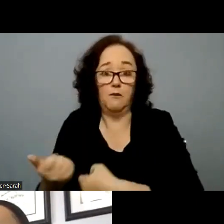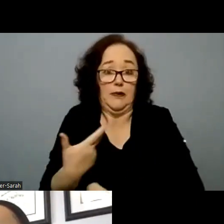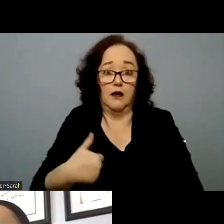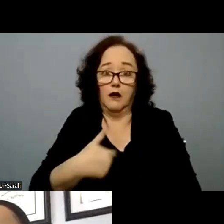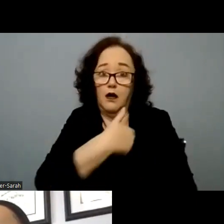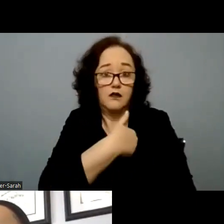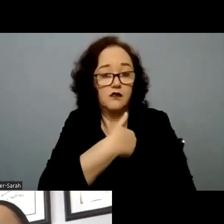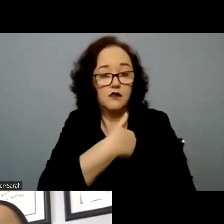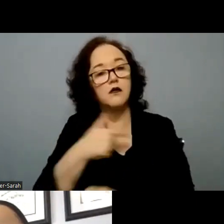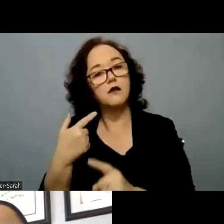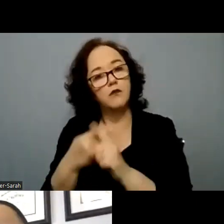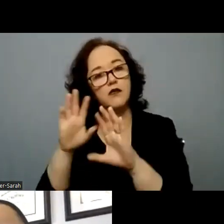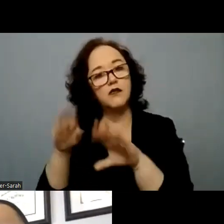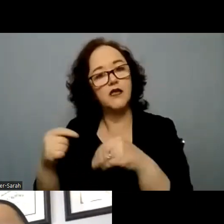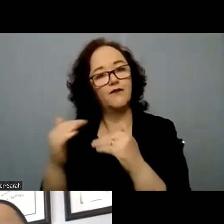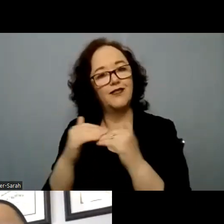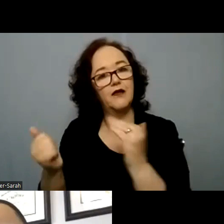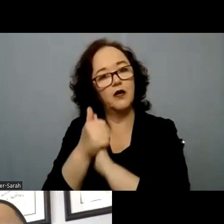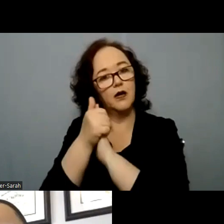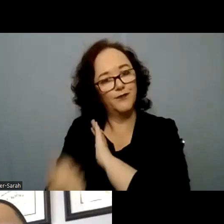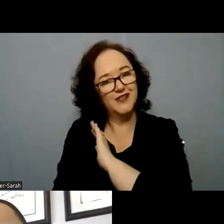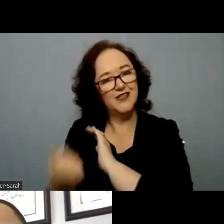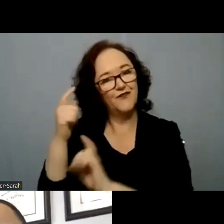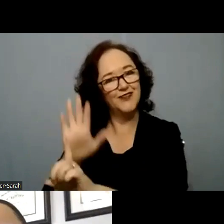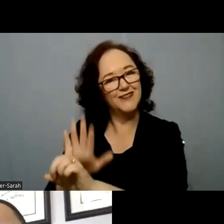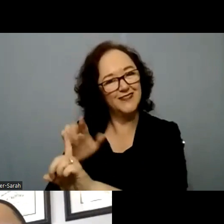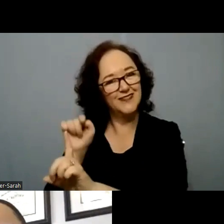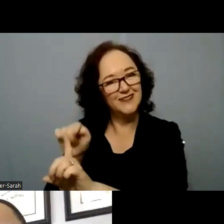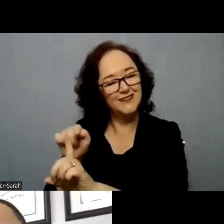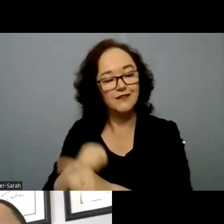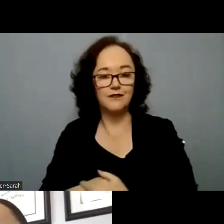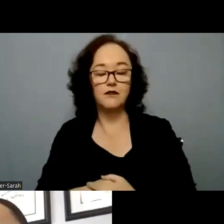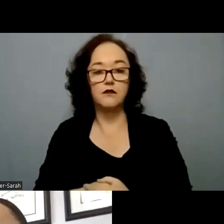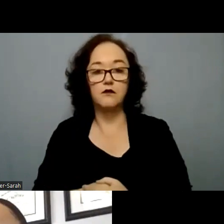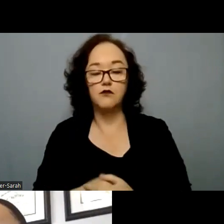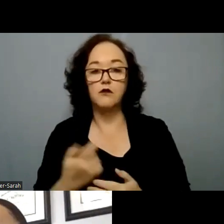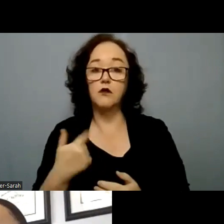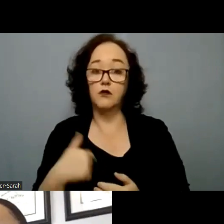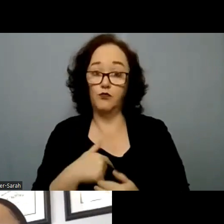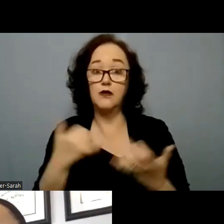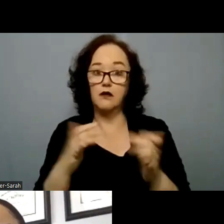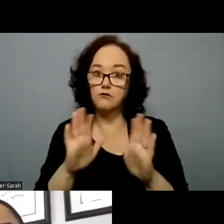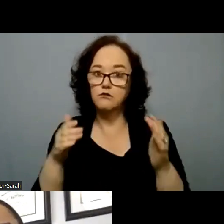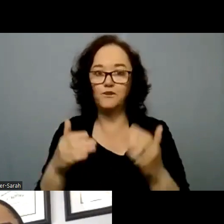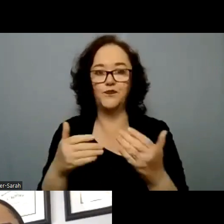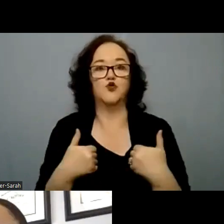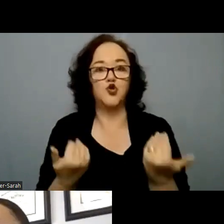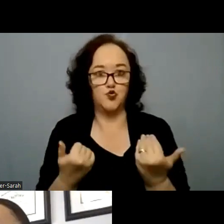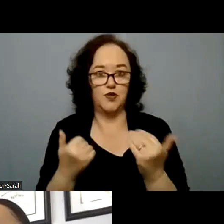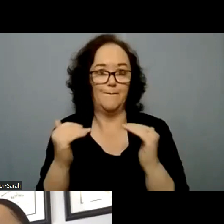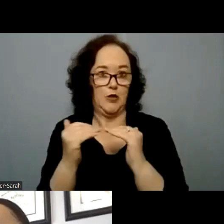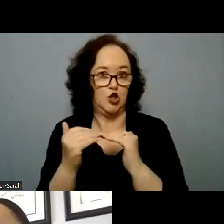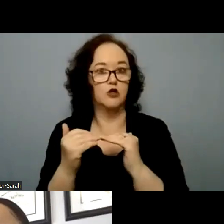a youth. So that is what we're seeking next, is youth peers in our area, in particular, not only for mental health,